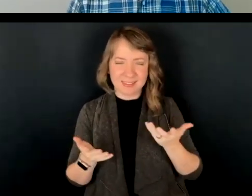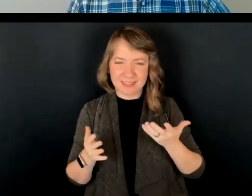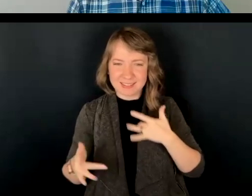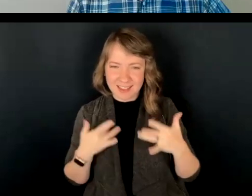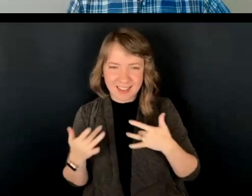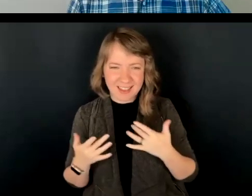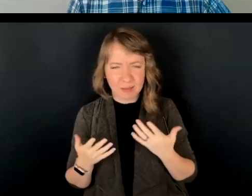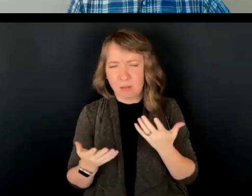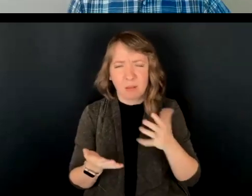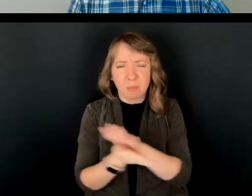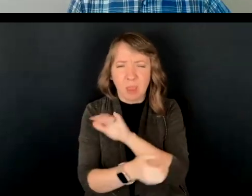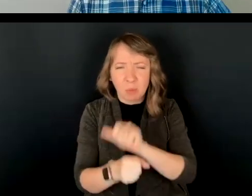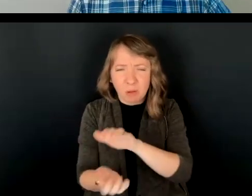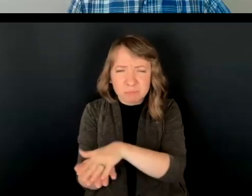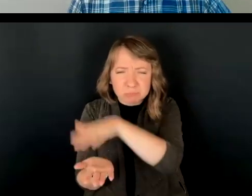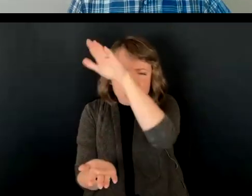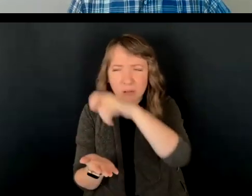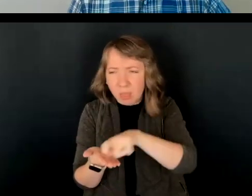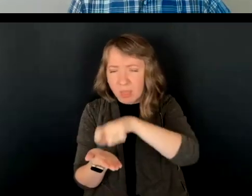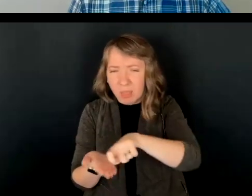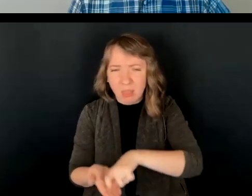with all the paperwork. So